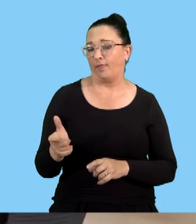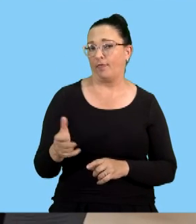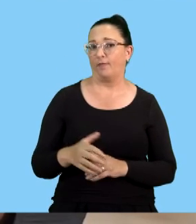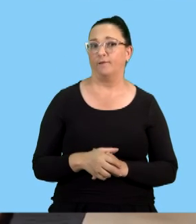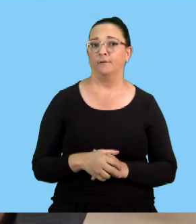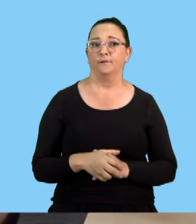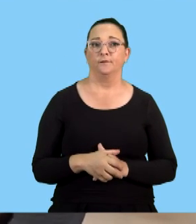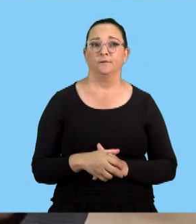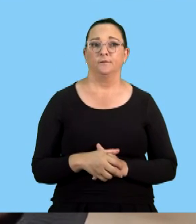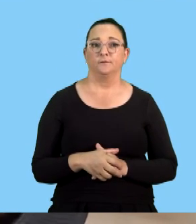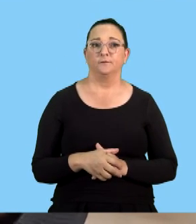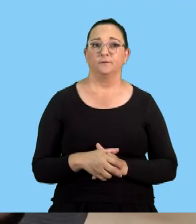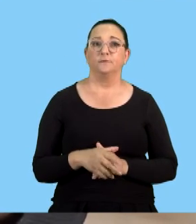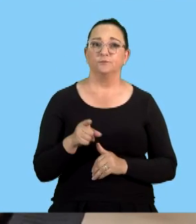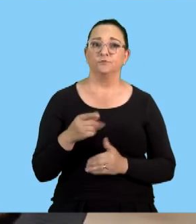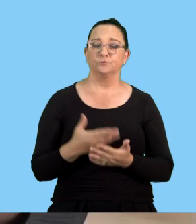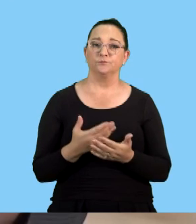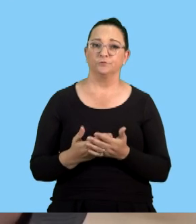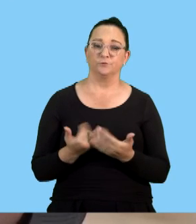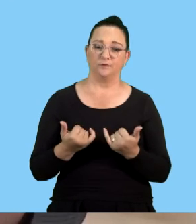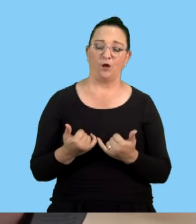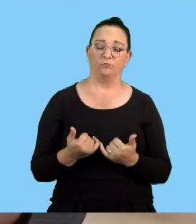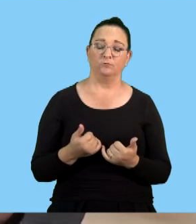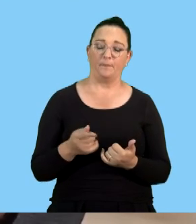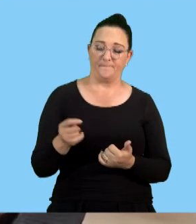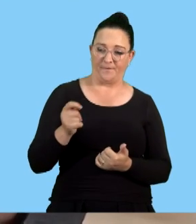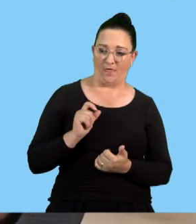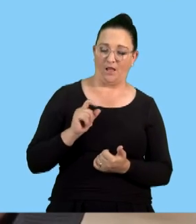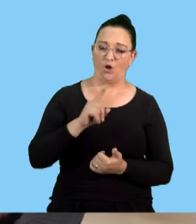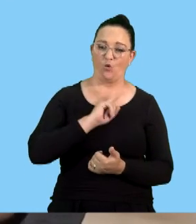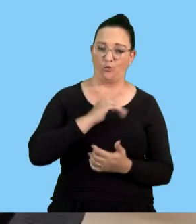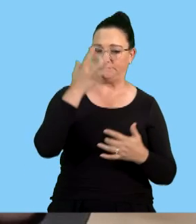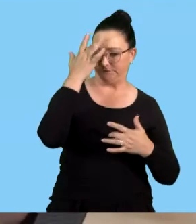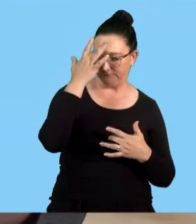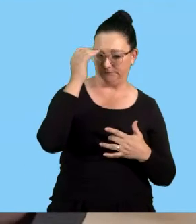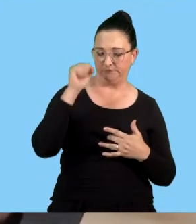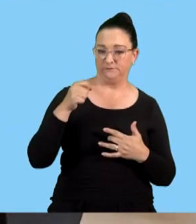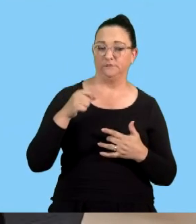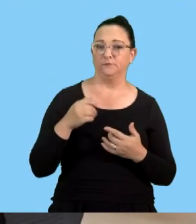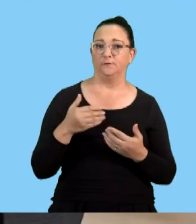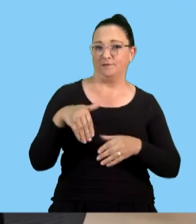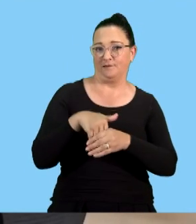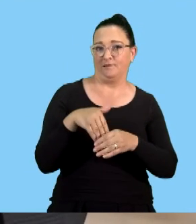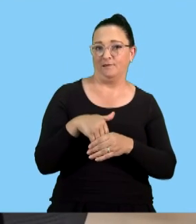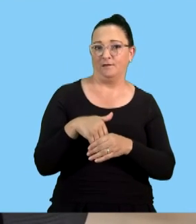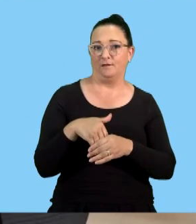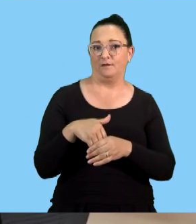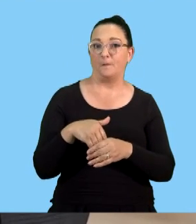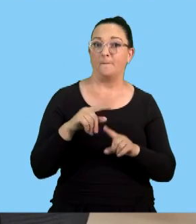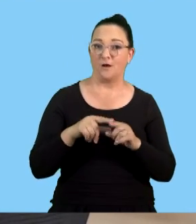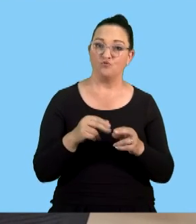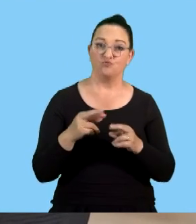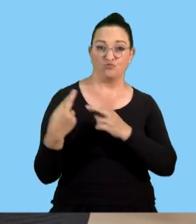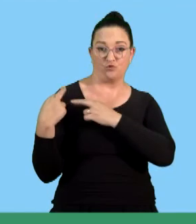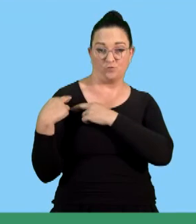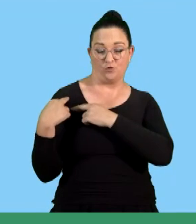there that you are entitled to a paid sick leave. So we are paying you because so you need to take responsibility of that as well. So this